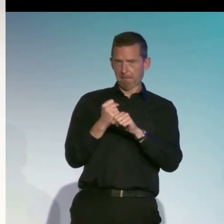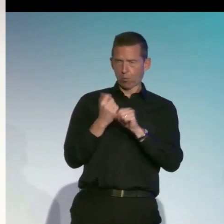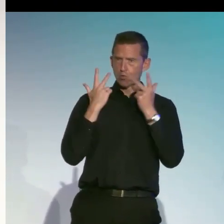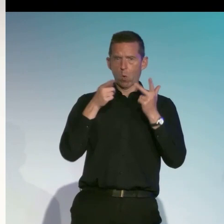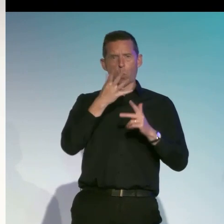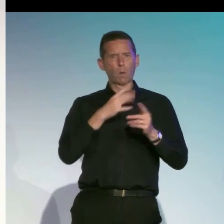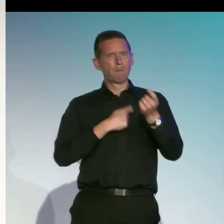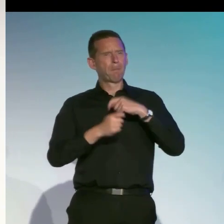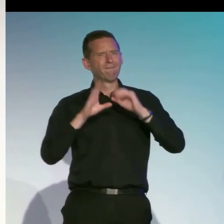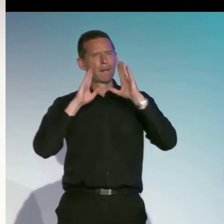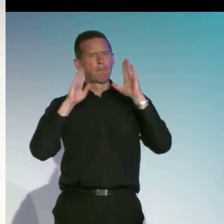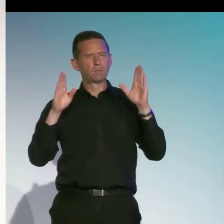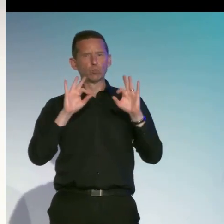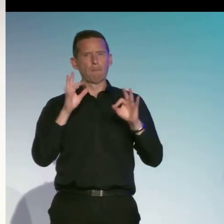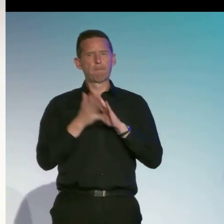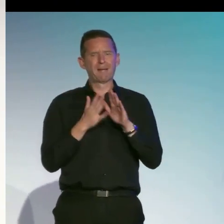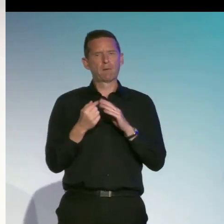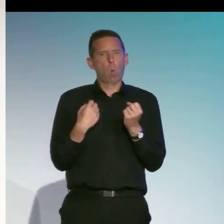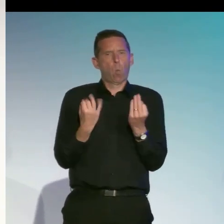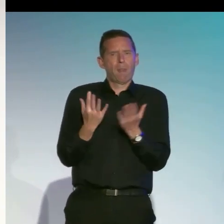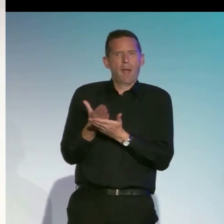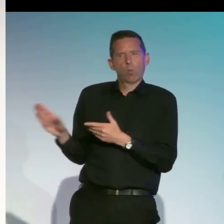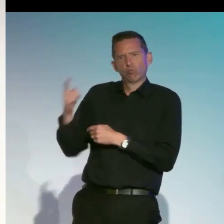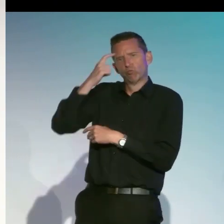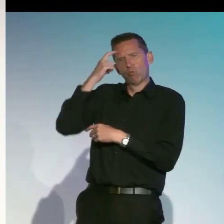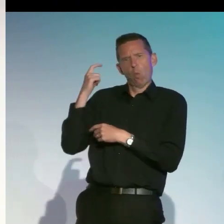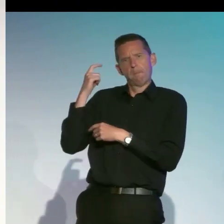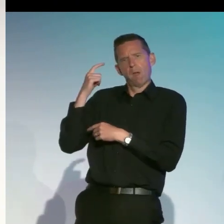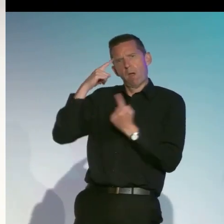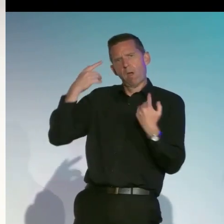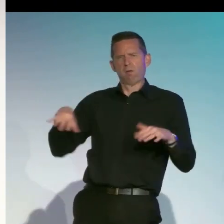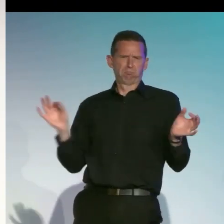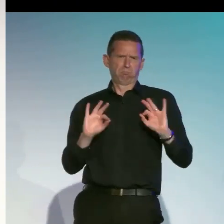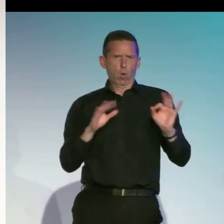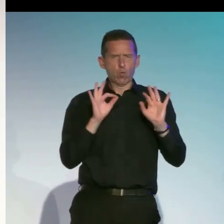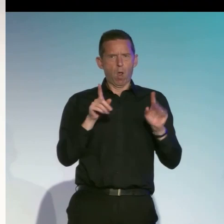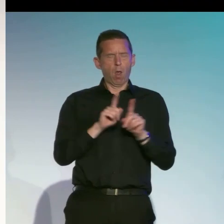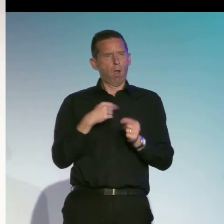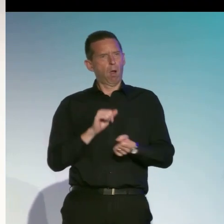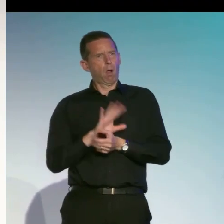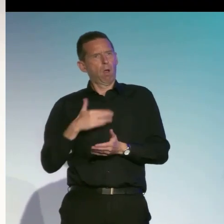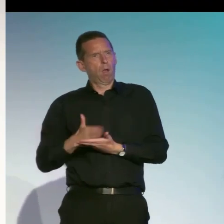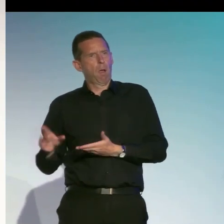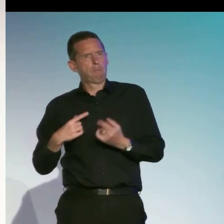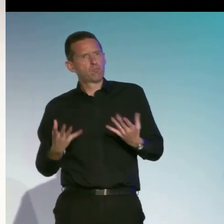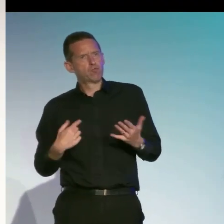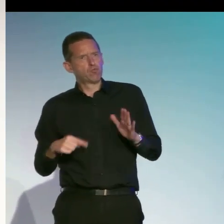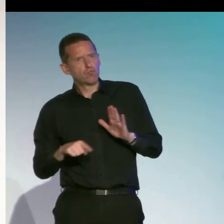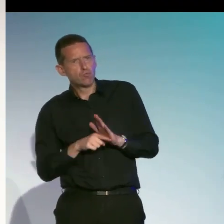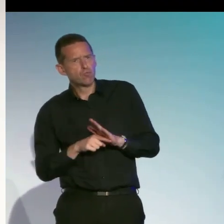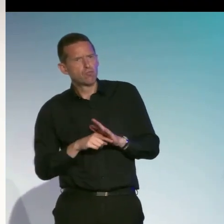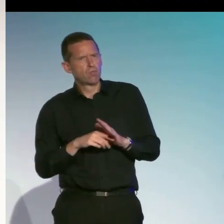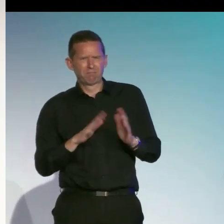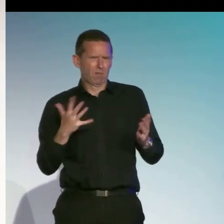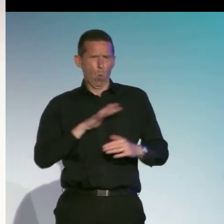be fabulous is not to be without trauma. It's not to be free from fault or flaw. It's to remind us that we